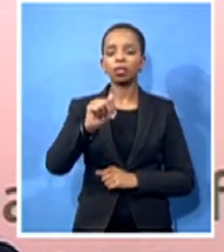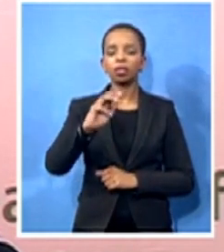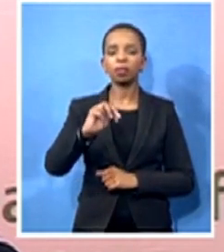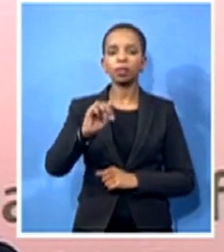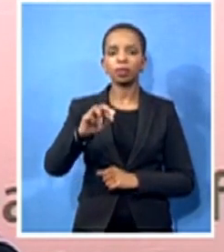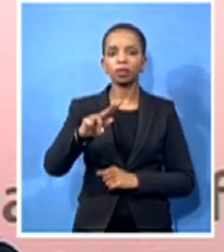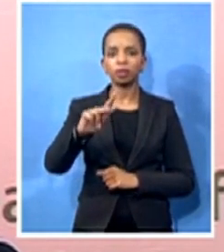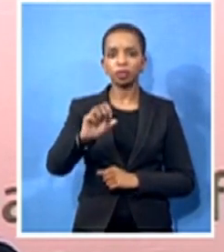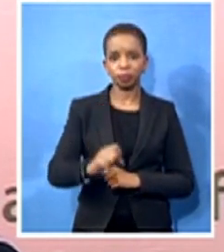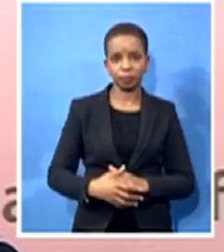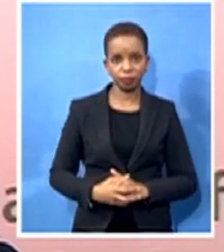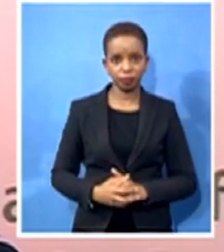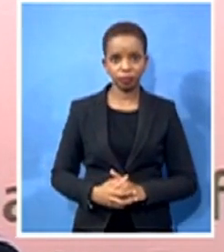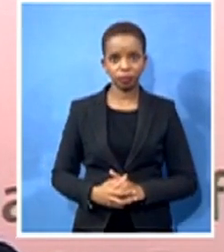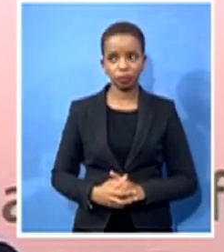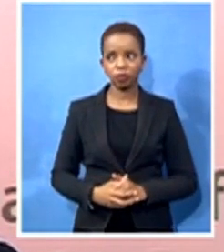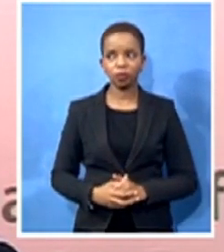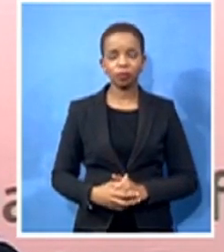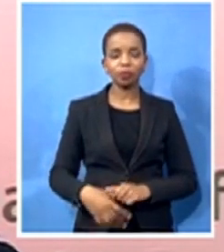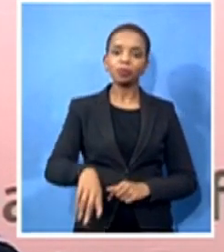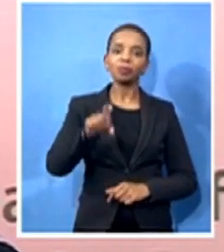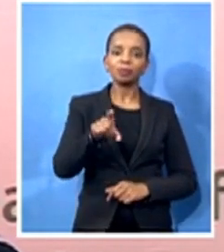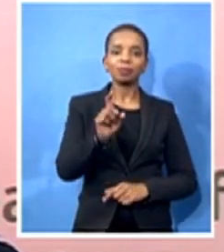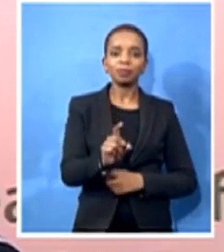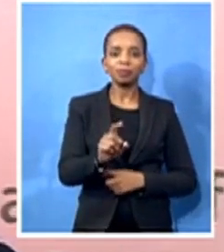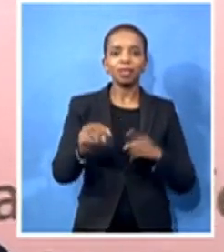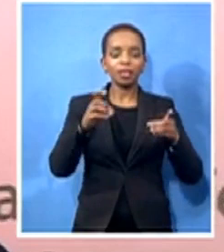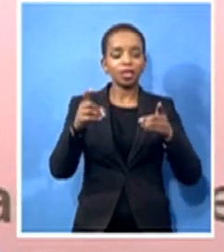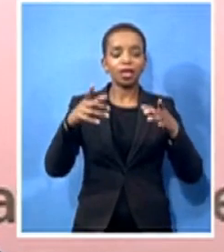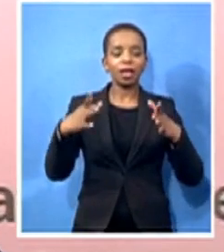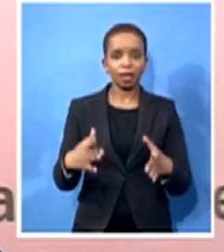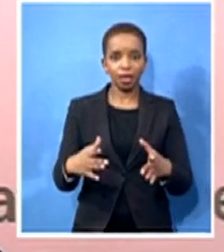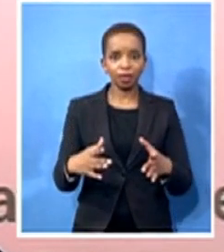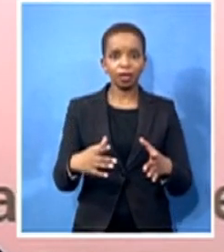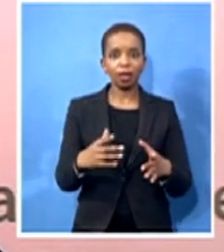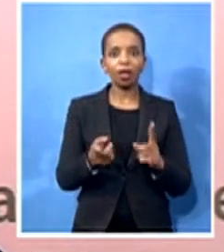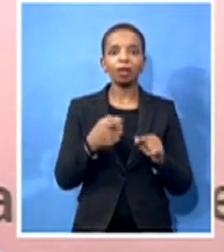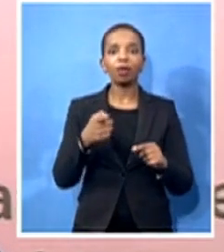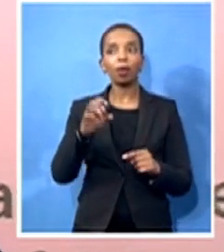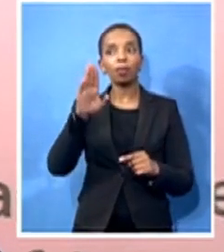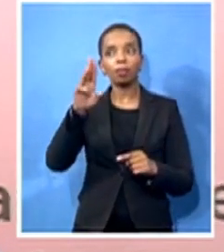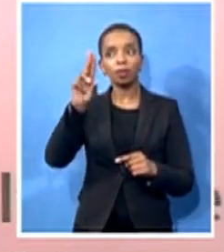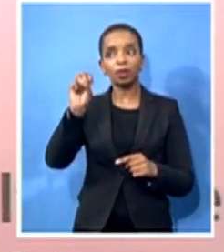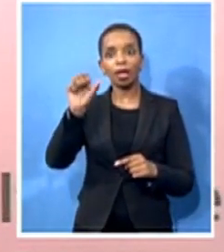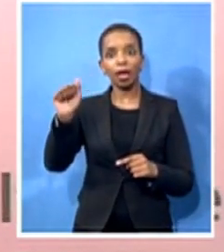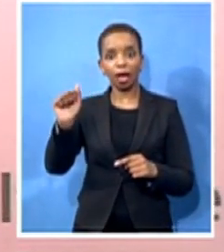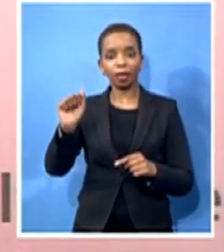Southern Africa Mission Director, John Kroek, and all other representatives of the USAID and